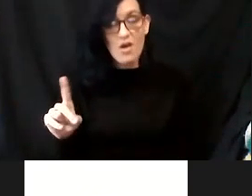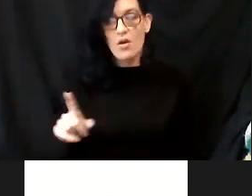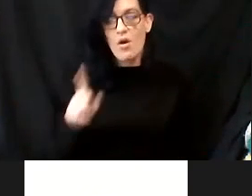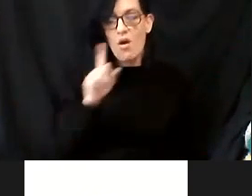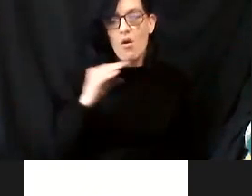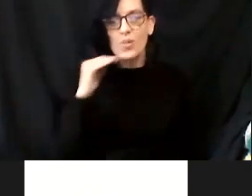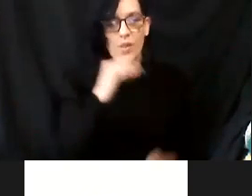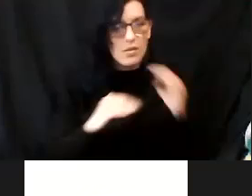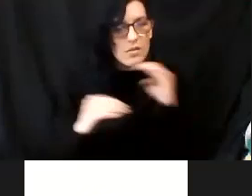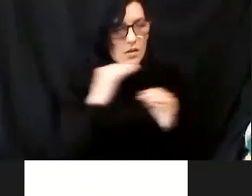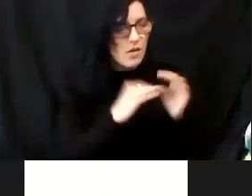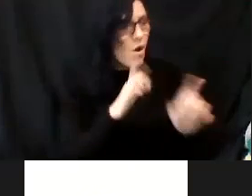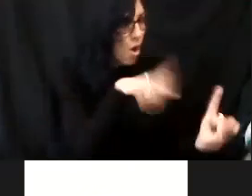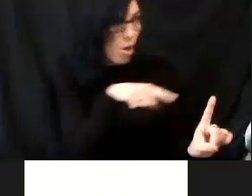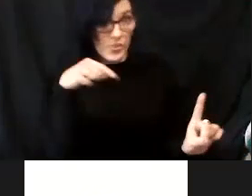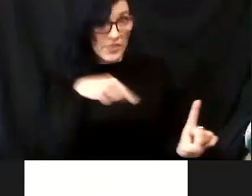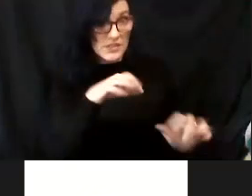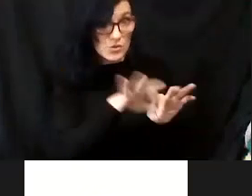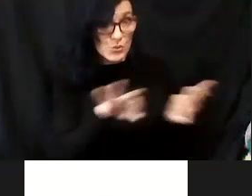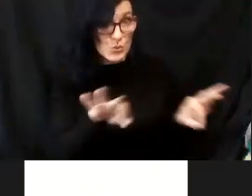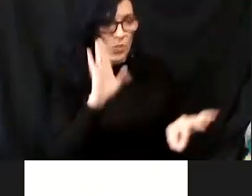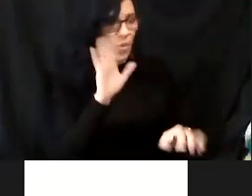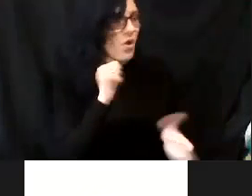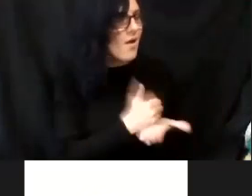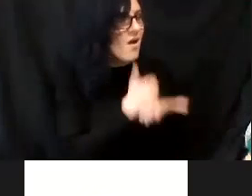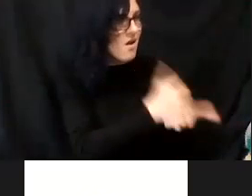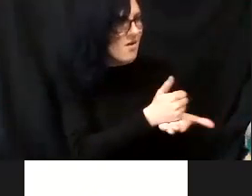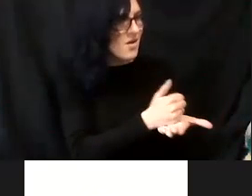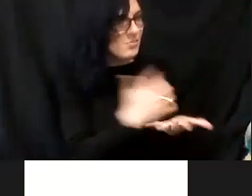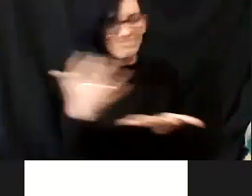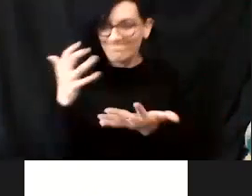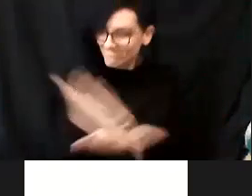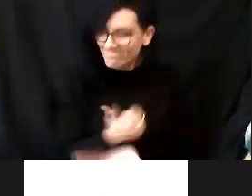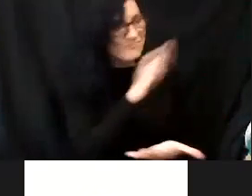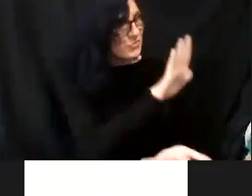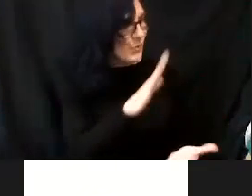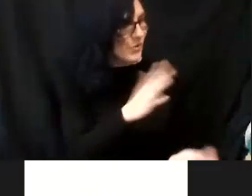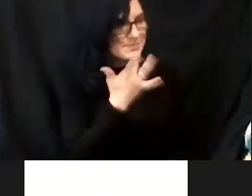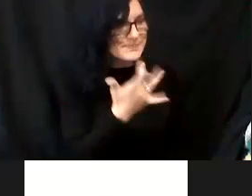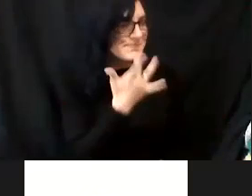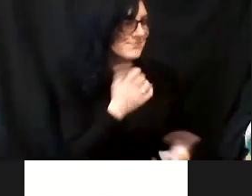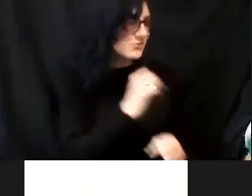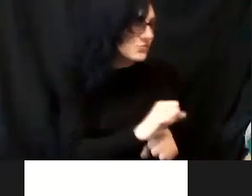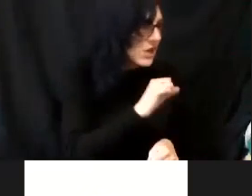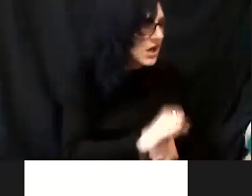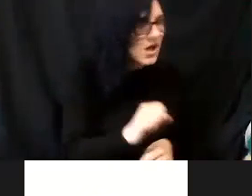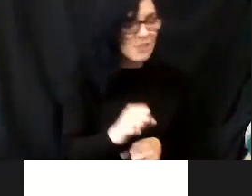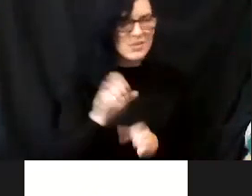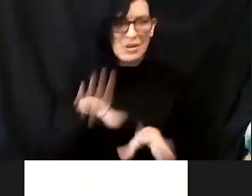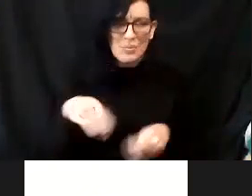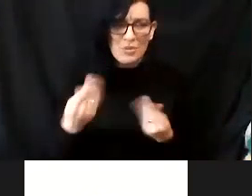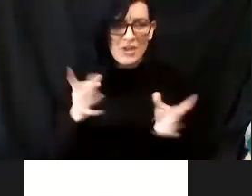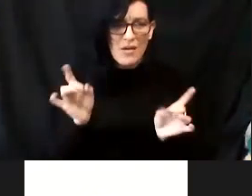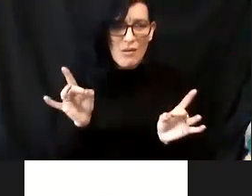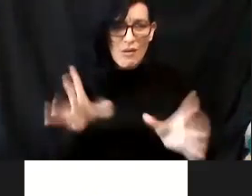jobs where, that's not the case. Promising people great educations at what turns out to be a really high